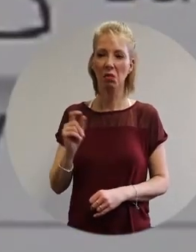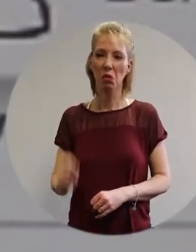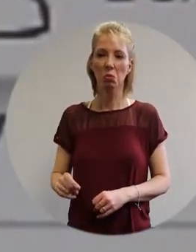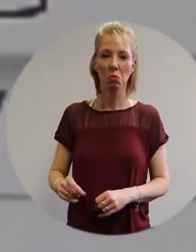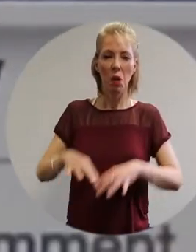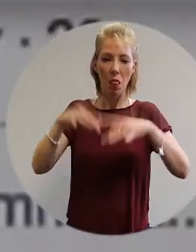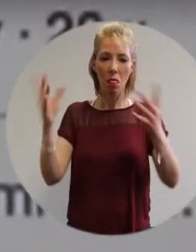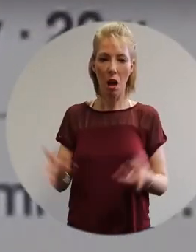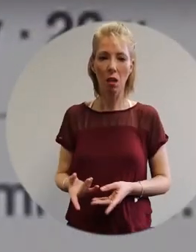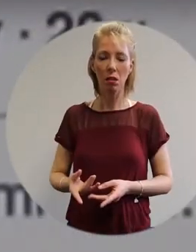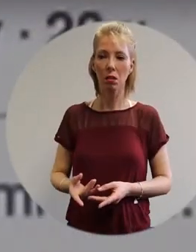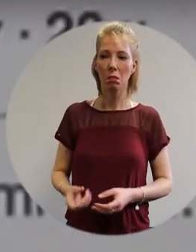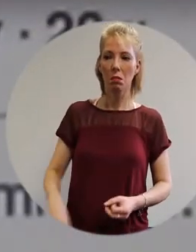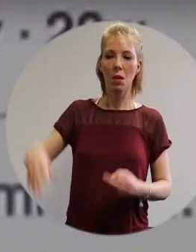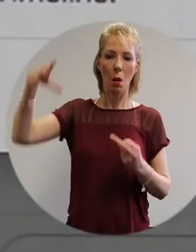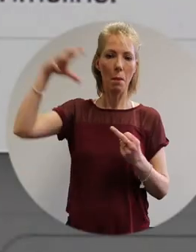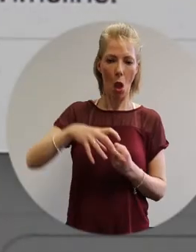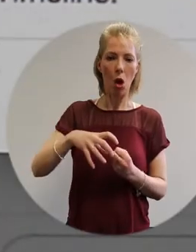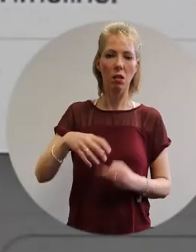settings menu on your social media account.